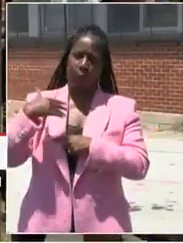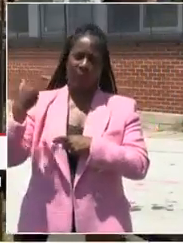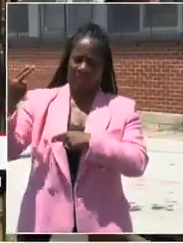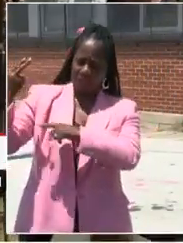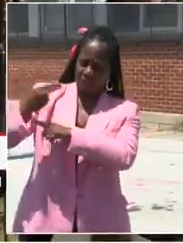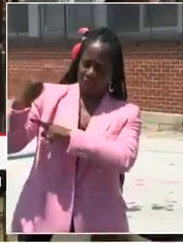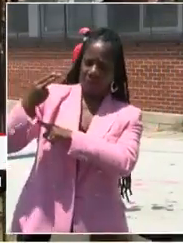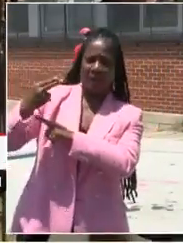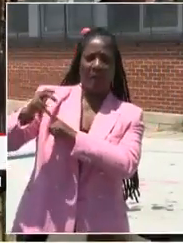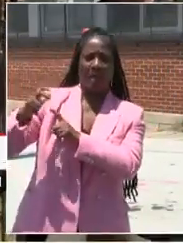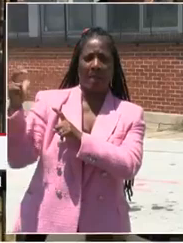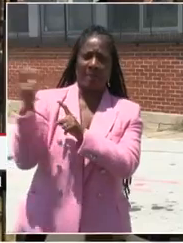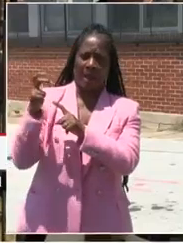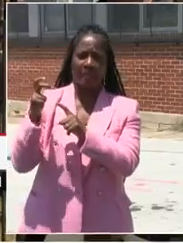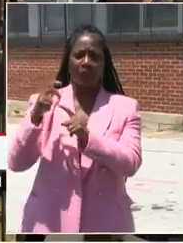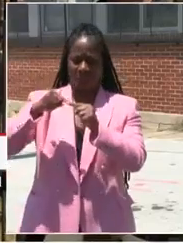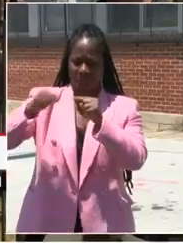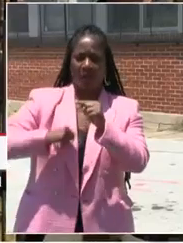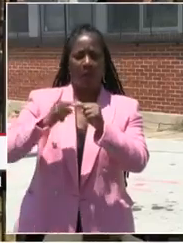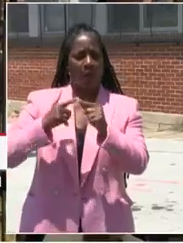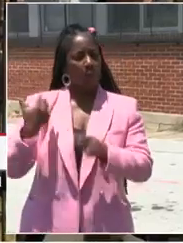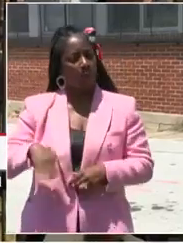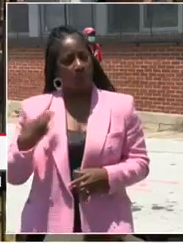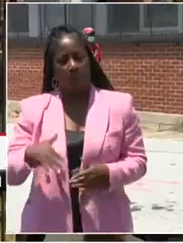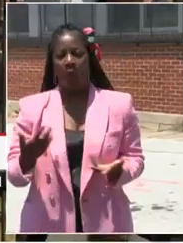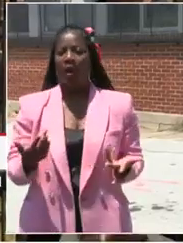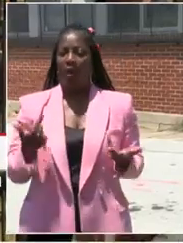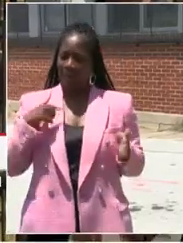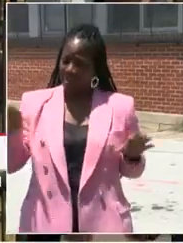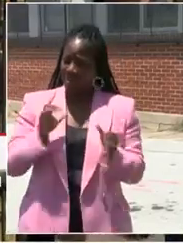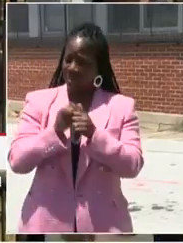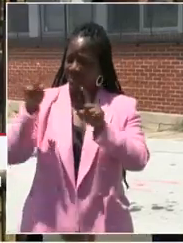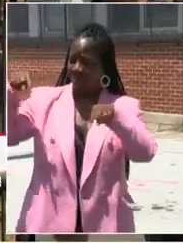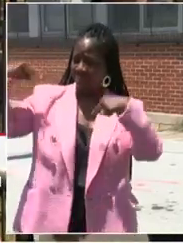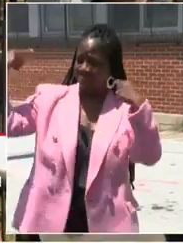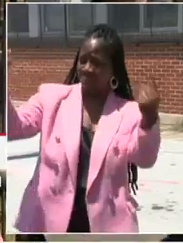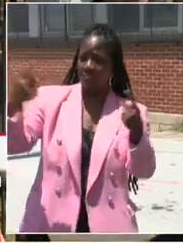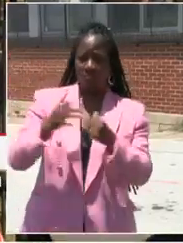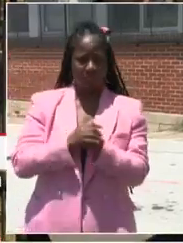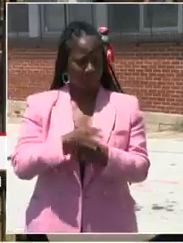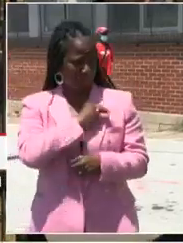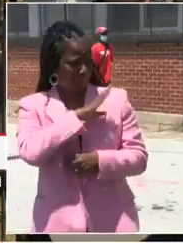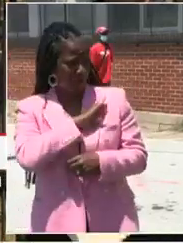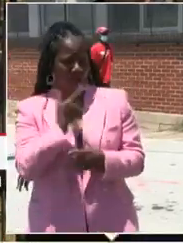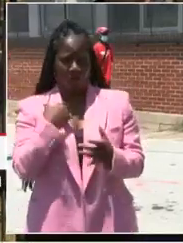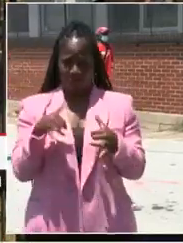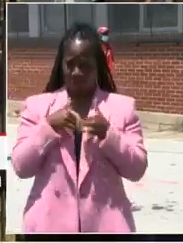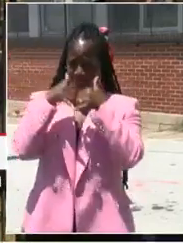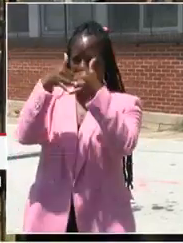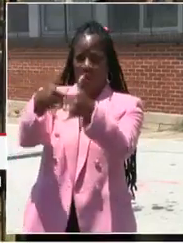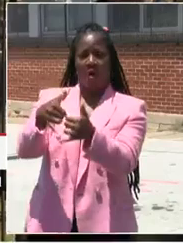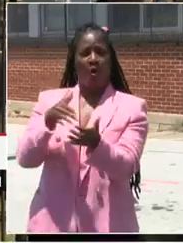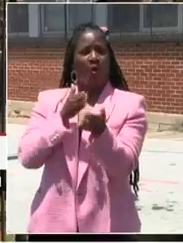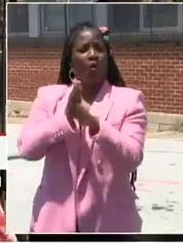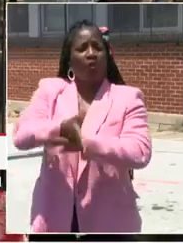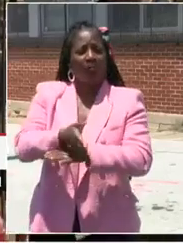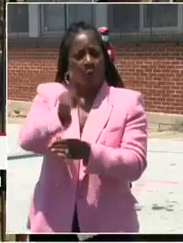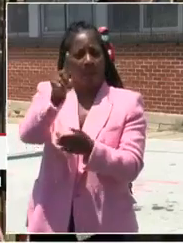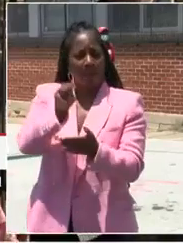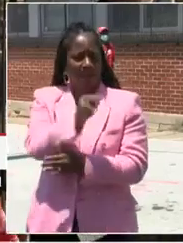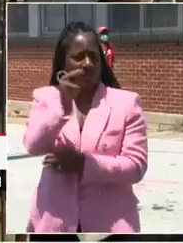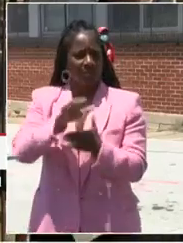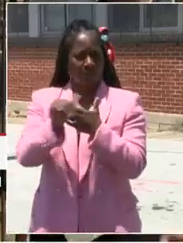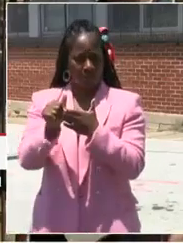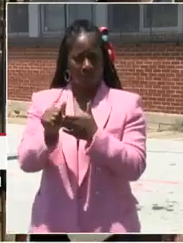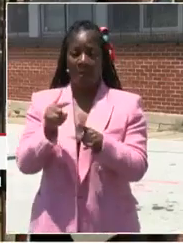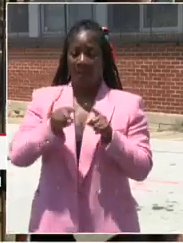historically popular cycle. So we've been doing this for a while now, and as the mayor said, we've awarded over $1 million. This cycle,